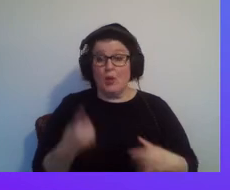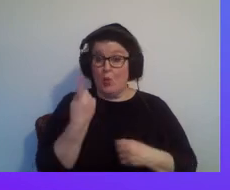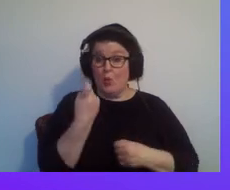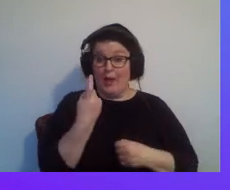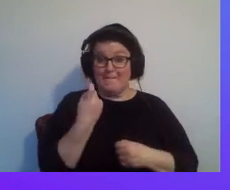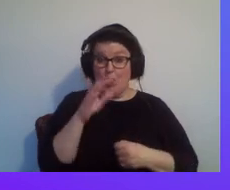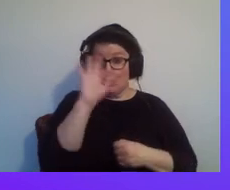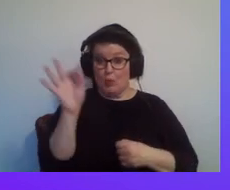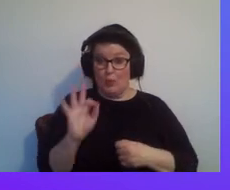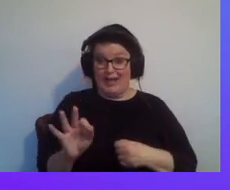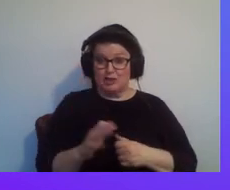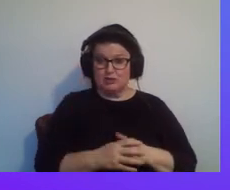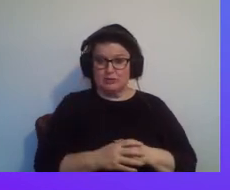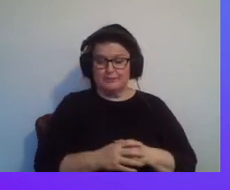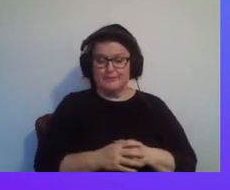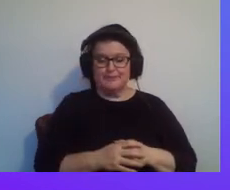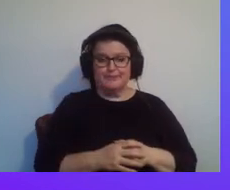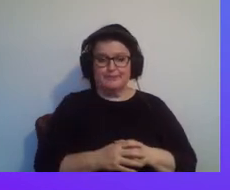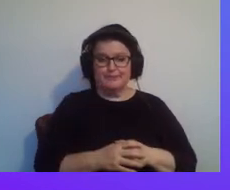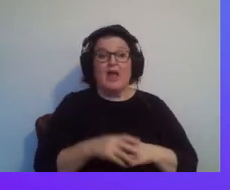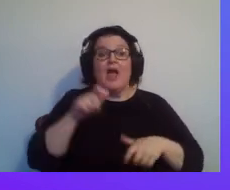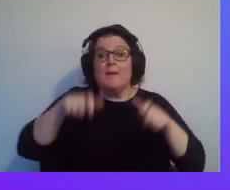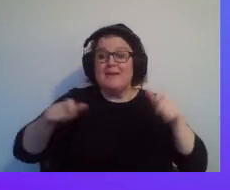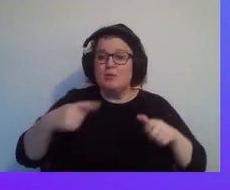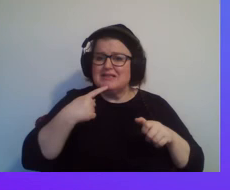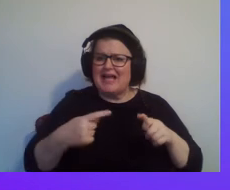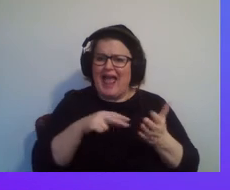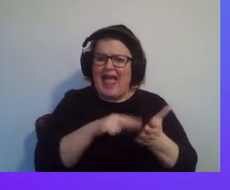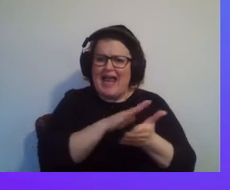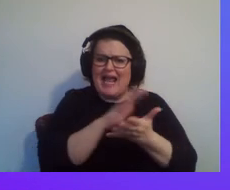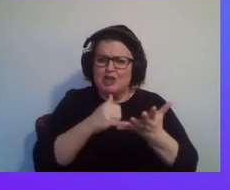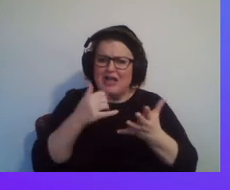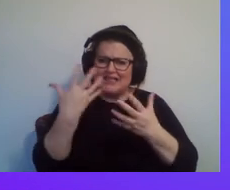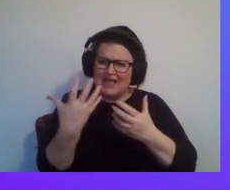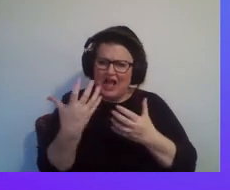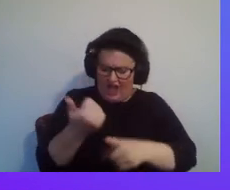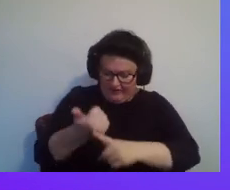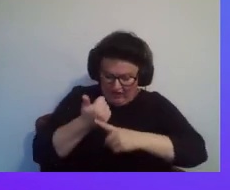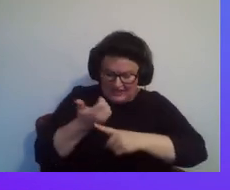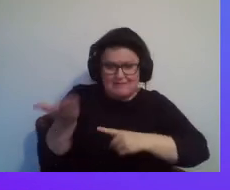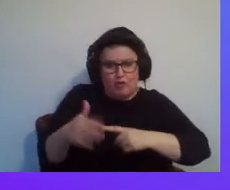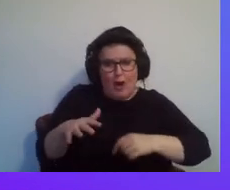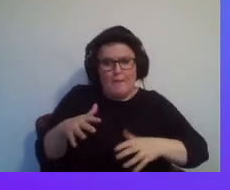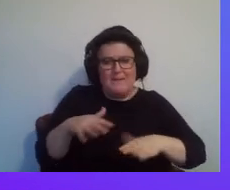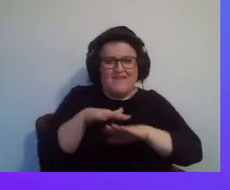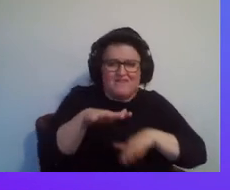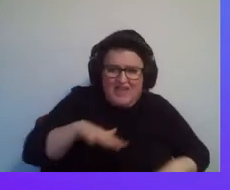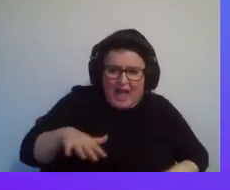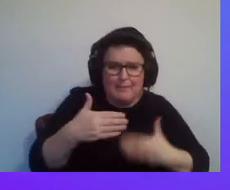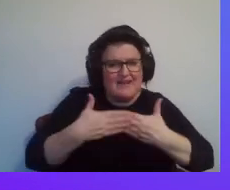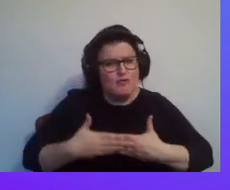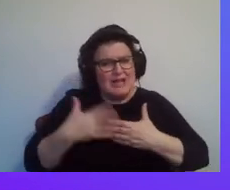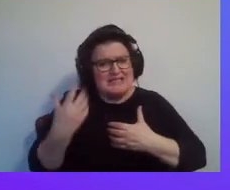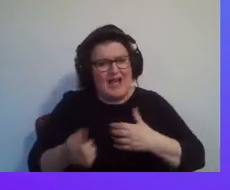to balance conflicting NHS advice and advice from family and friends in other countries?